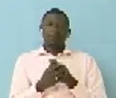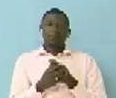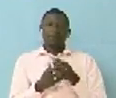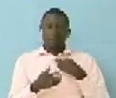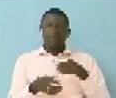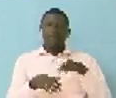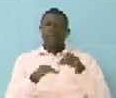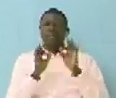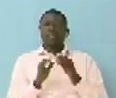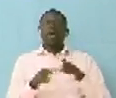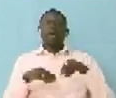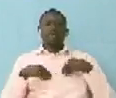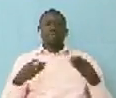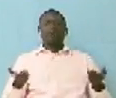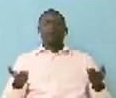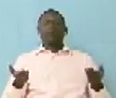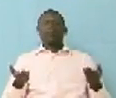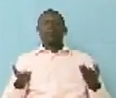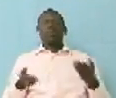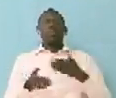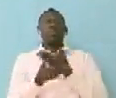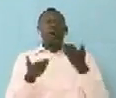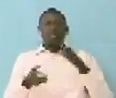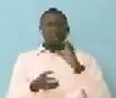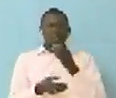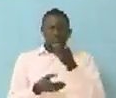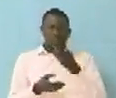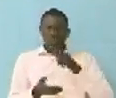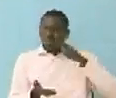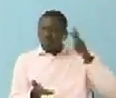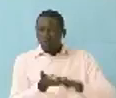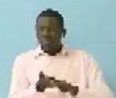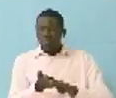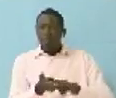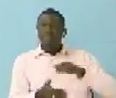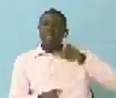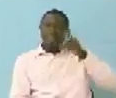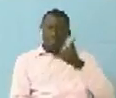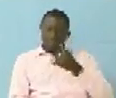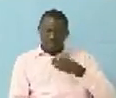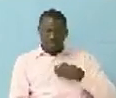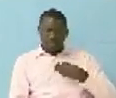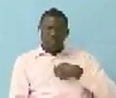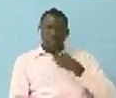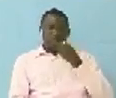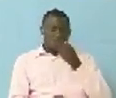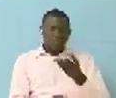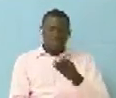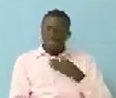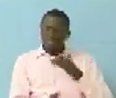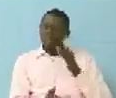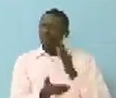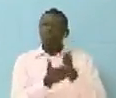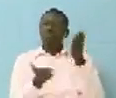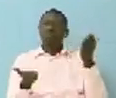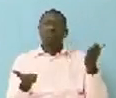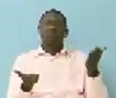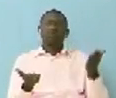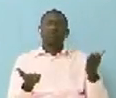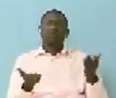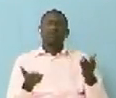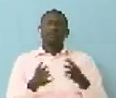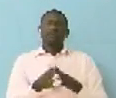then take it. Why can't you just confirm that yes, I said it? That is the truth.